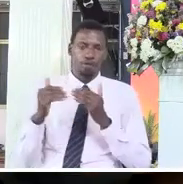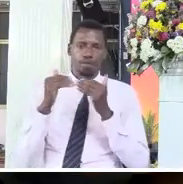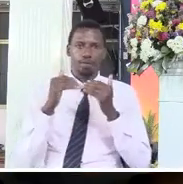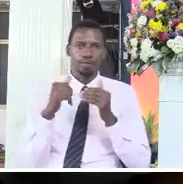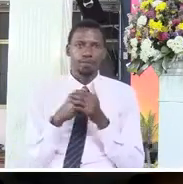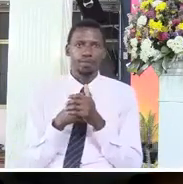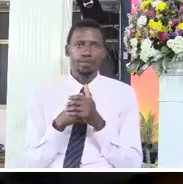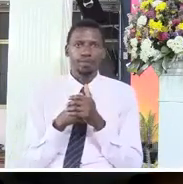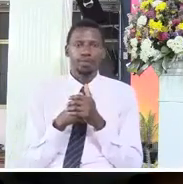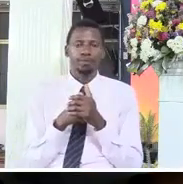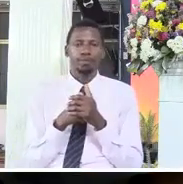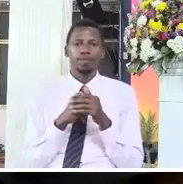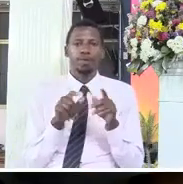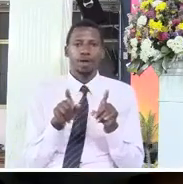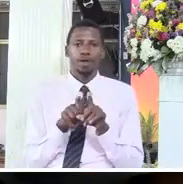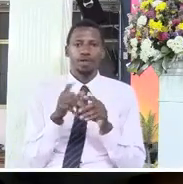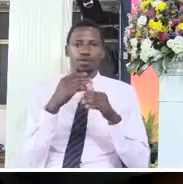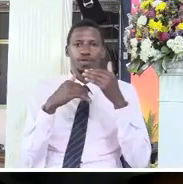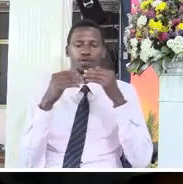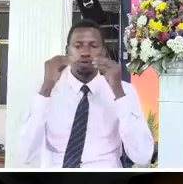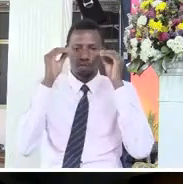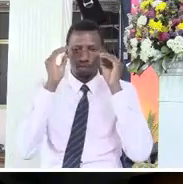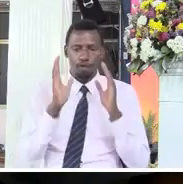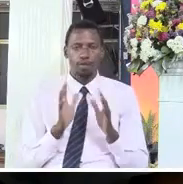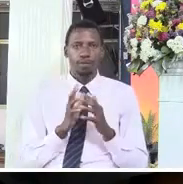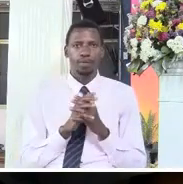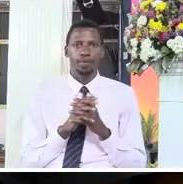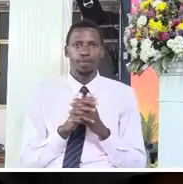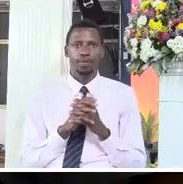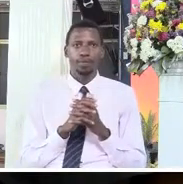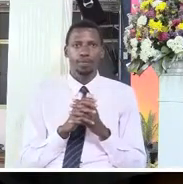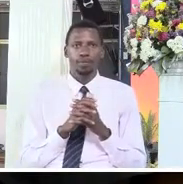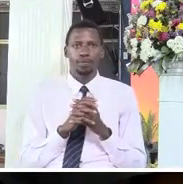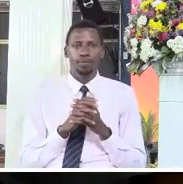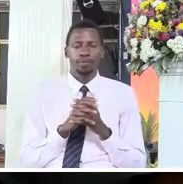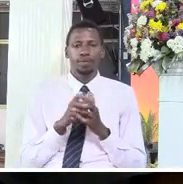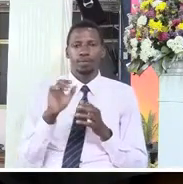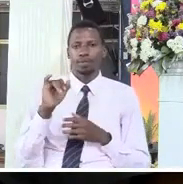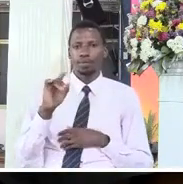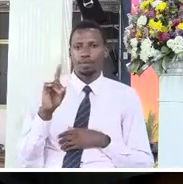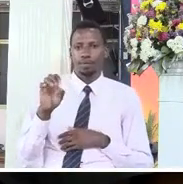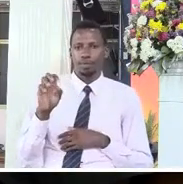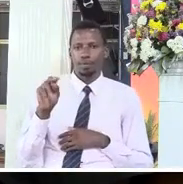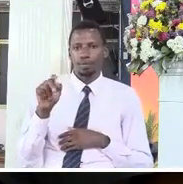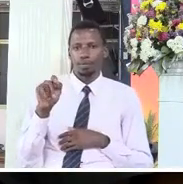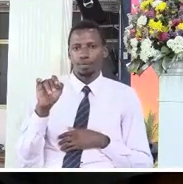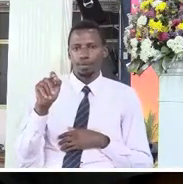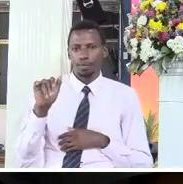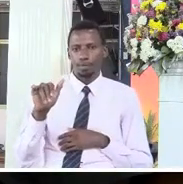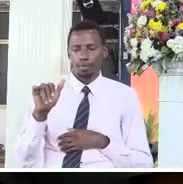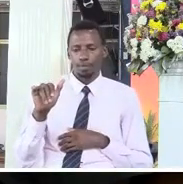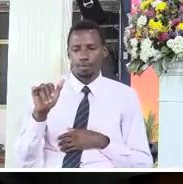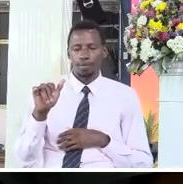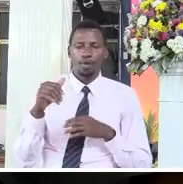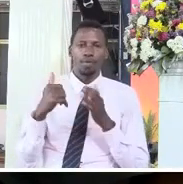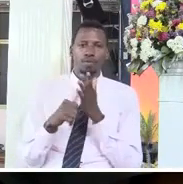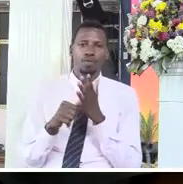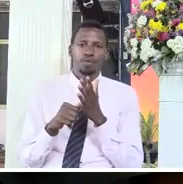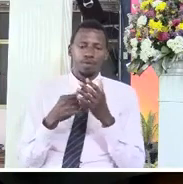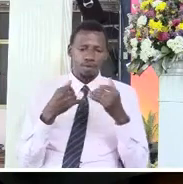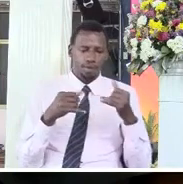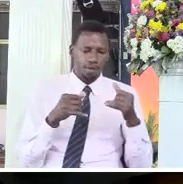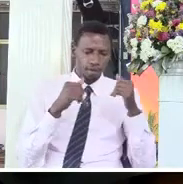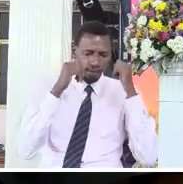a university student, as Elder said, facing identity crisis. You are trying to pursue your career, you